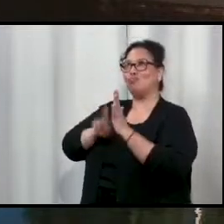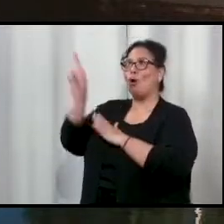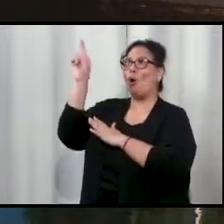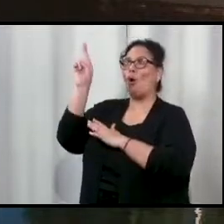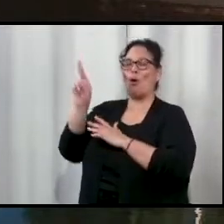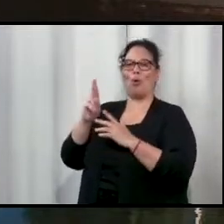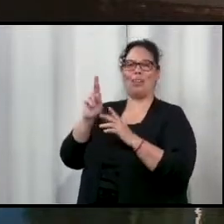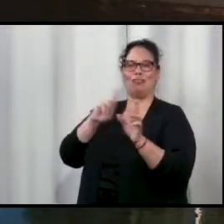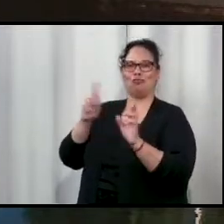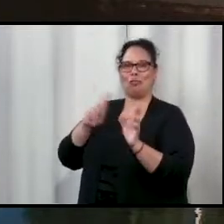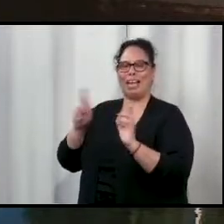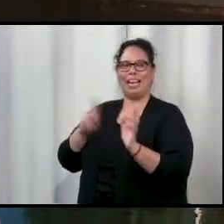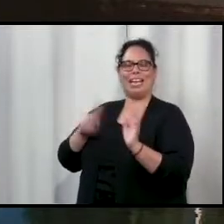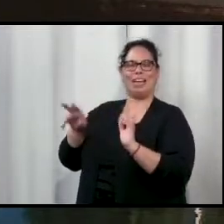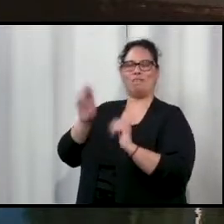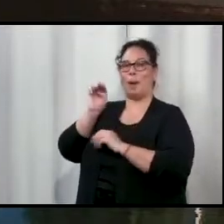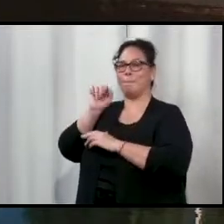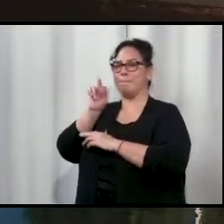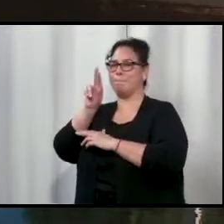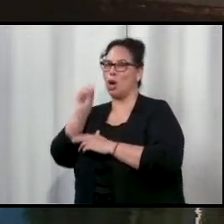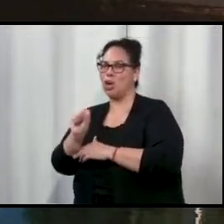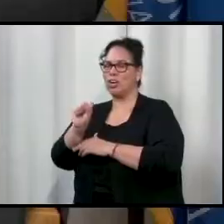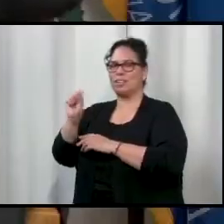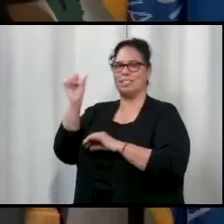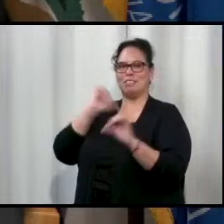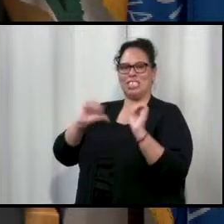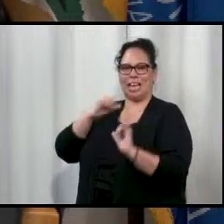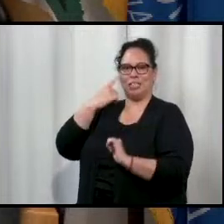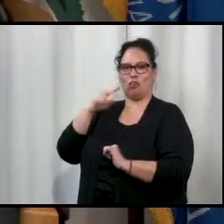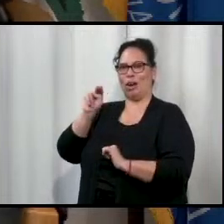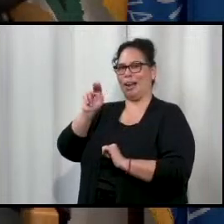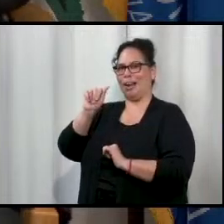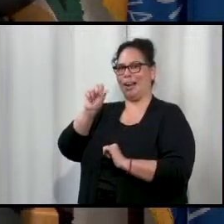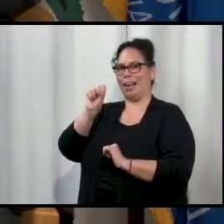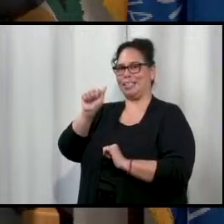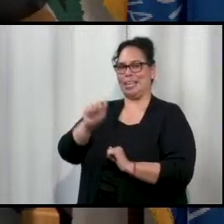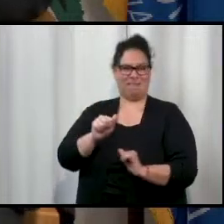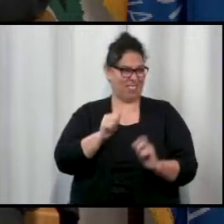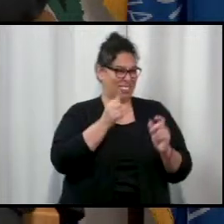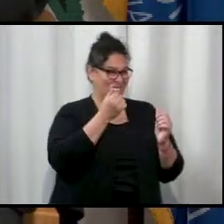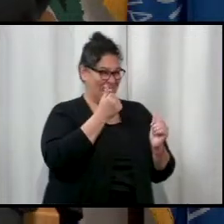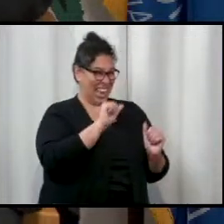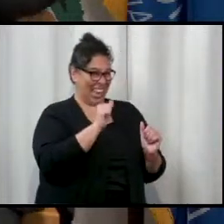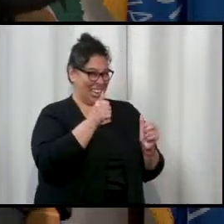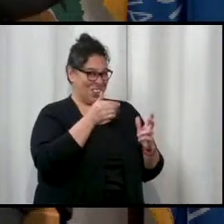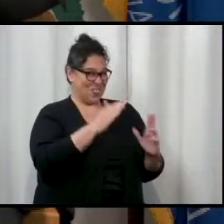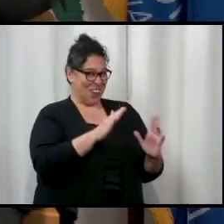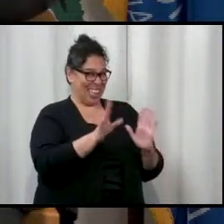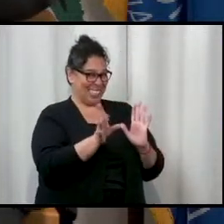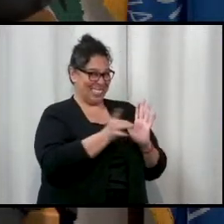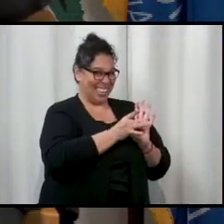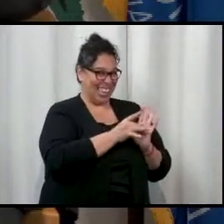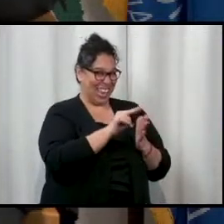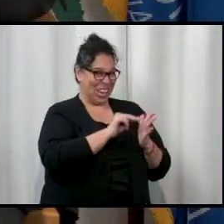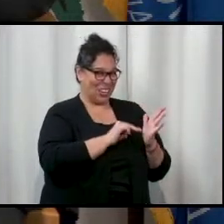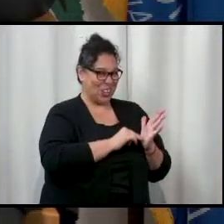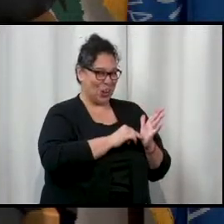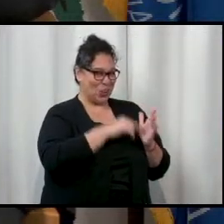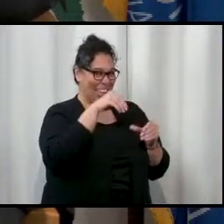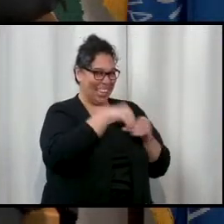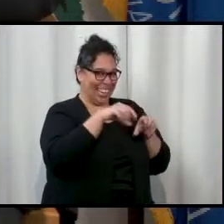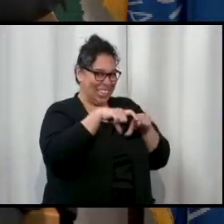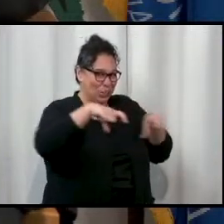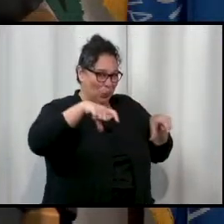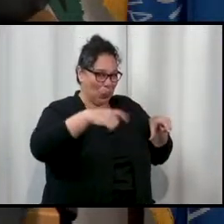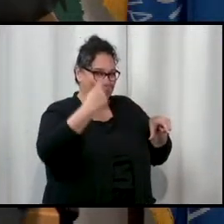to do science for NASA almost completed. Is there any way that I can attach a note to Mars and just stick it in a tube or